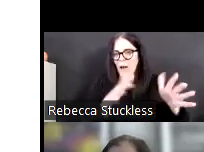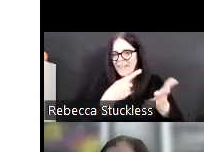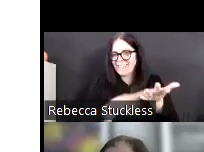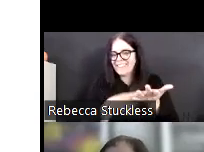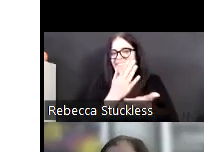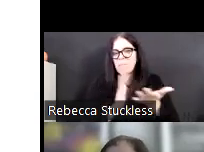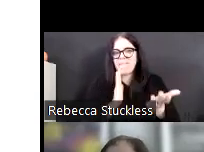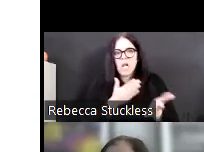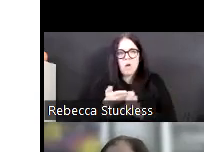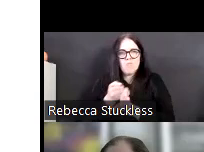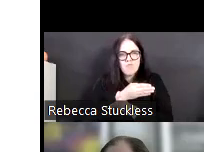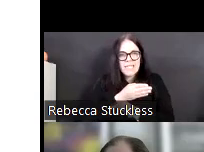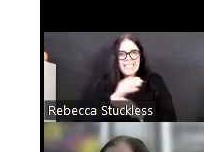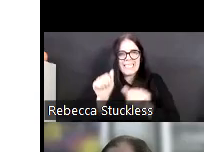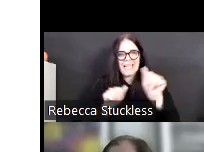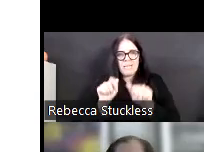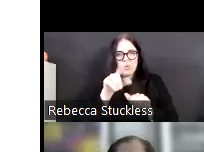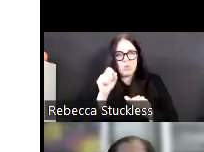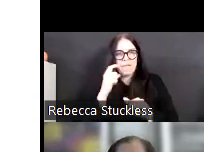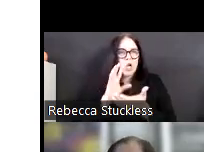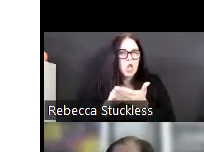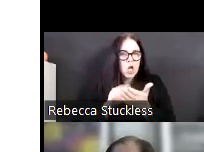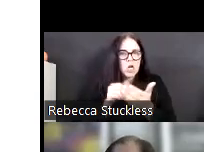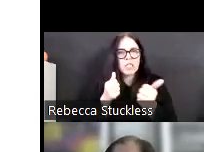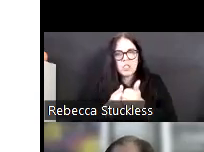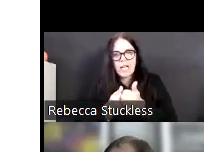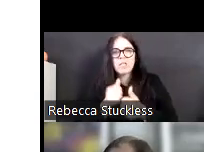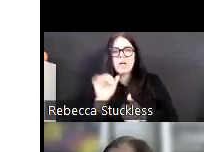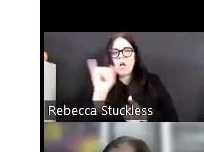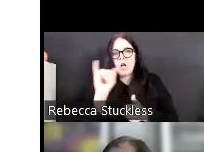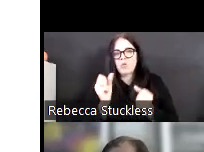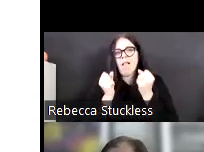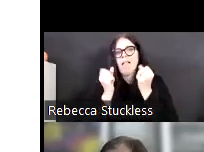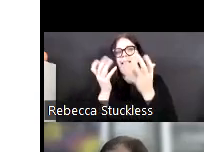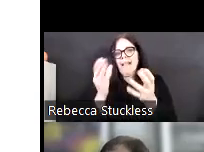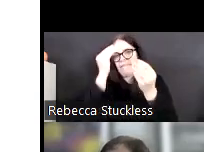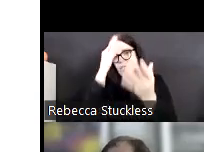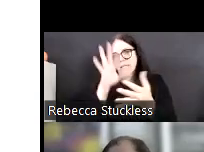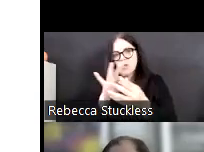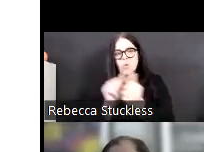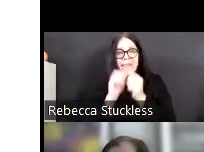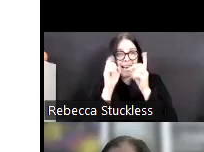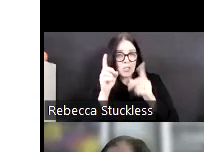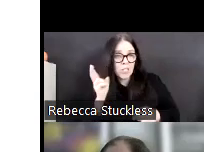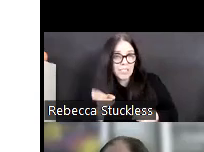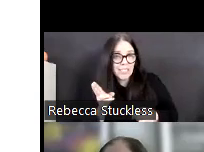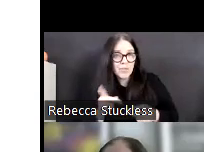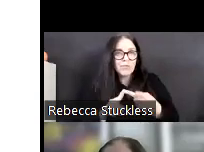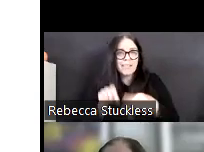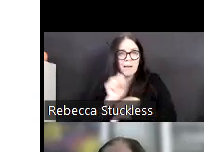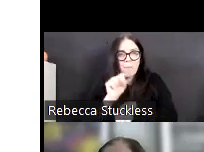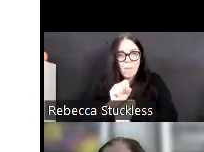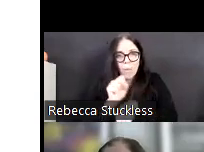our pre-assessment tools for learning challenges, as well as lots of information around educational history, employment